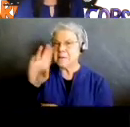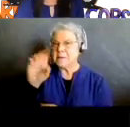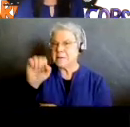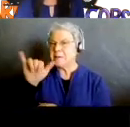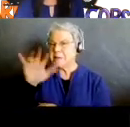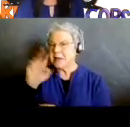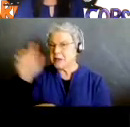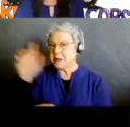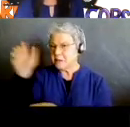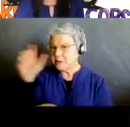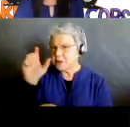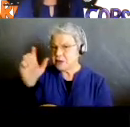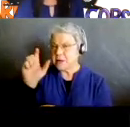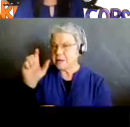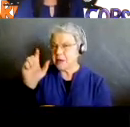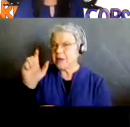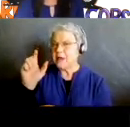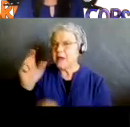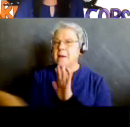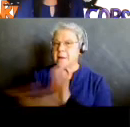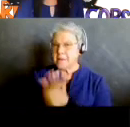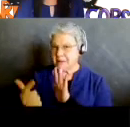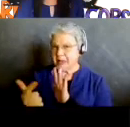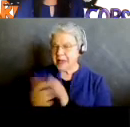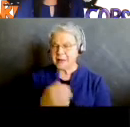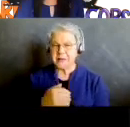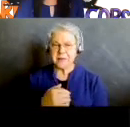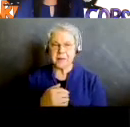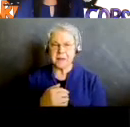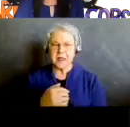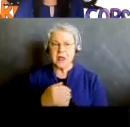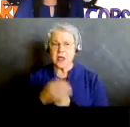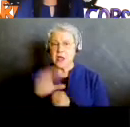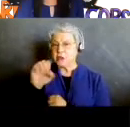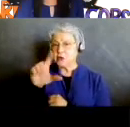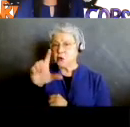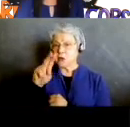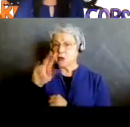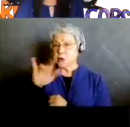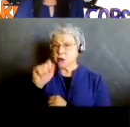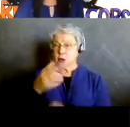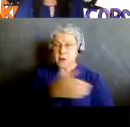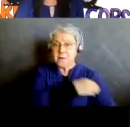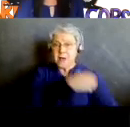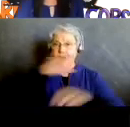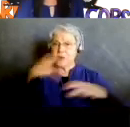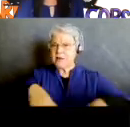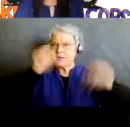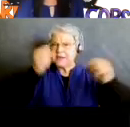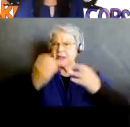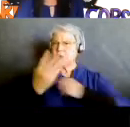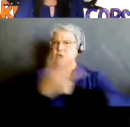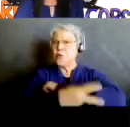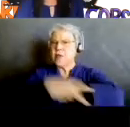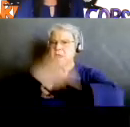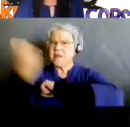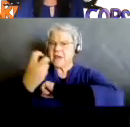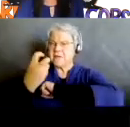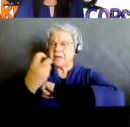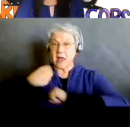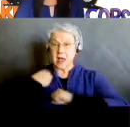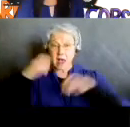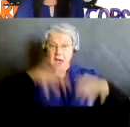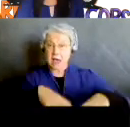states exist on territory seized through theft raises the question of whether I get to claim this land as my